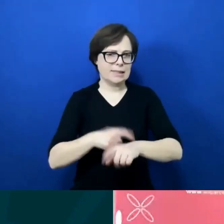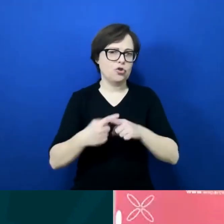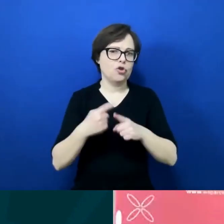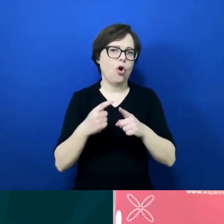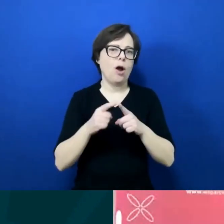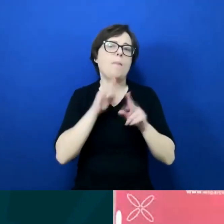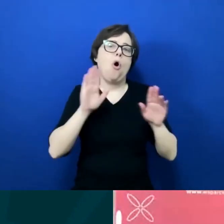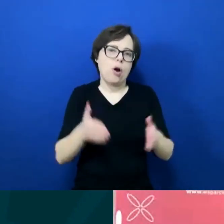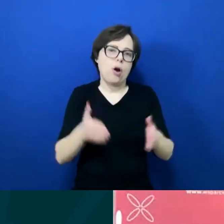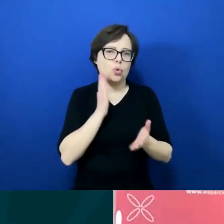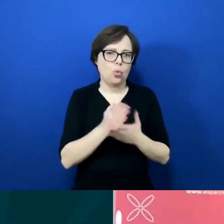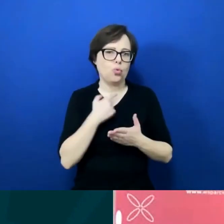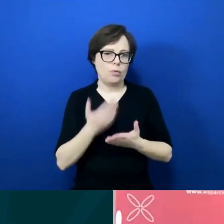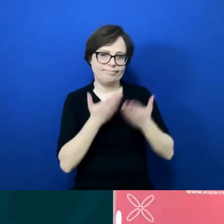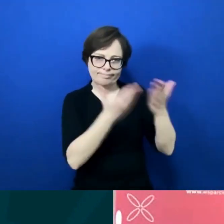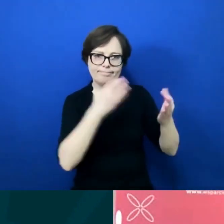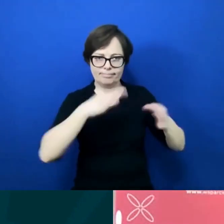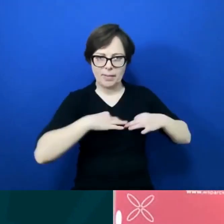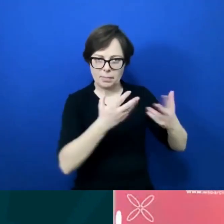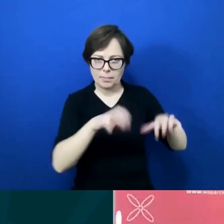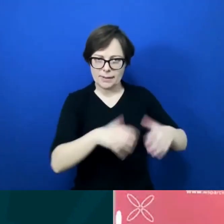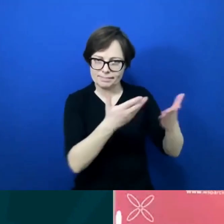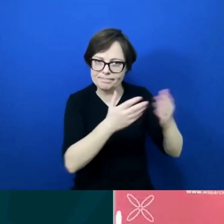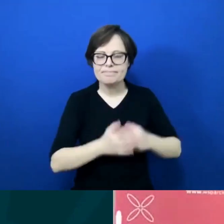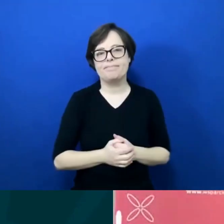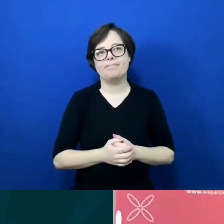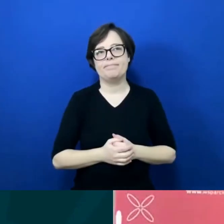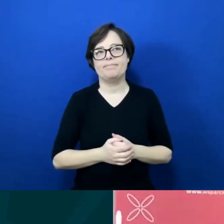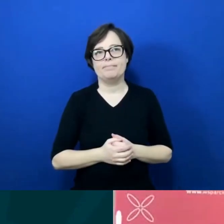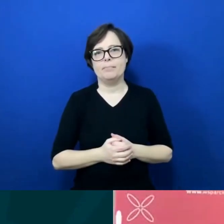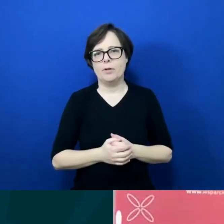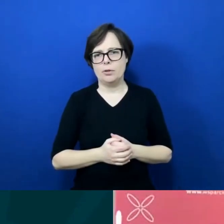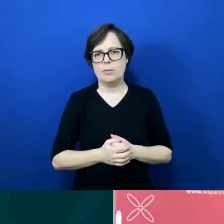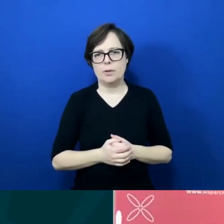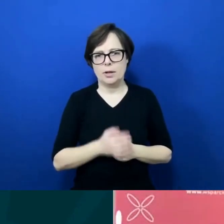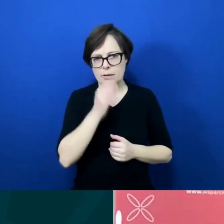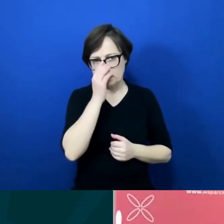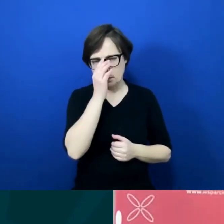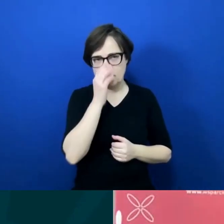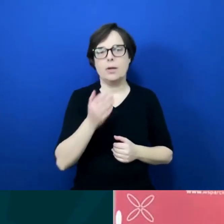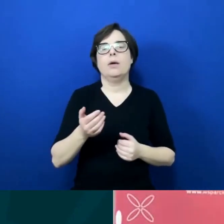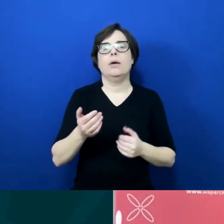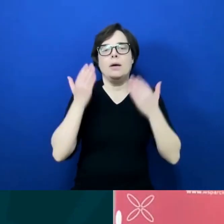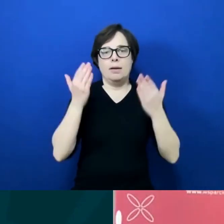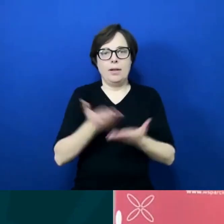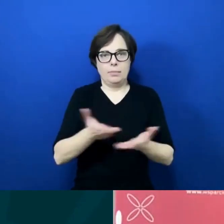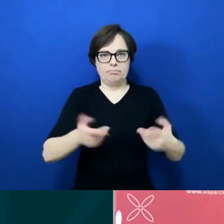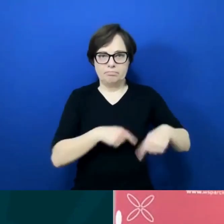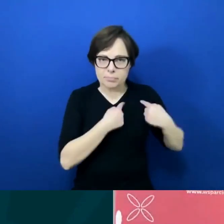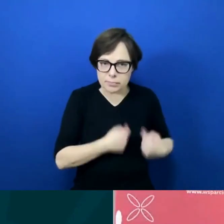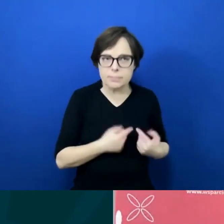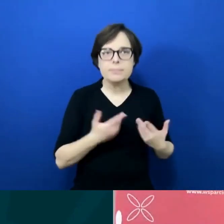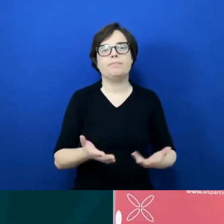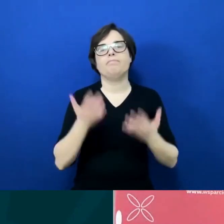Sorry for the time limitations. Mr. Chairman, the floor is yours. Thank you so much.